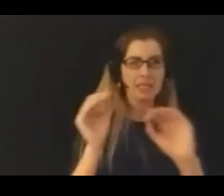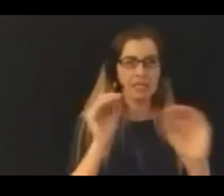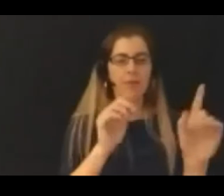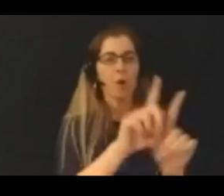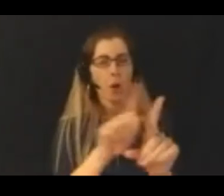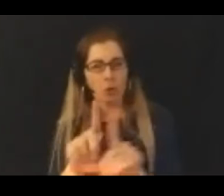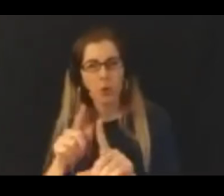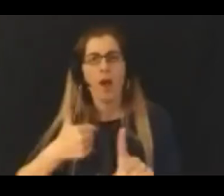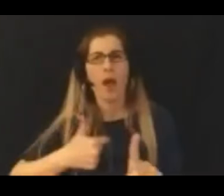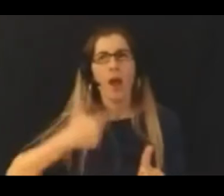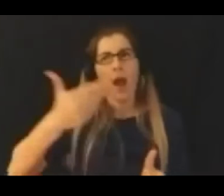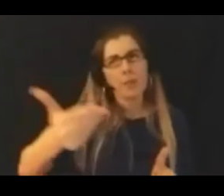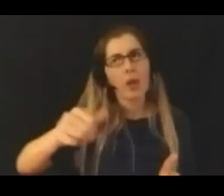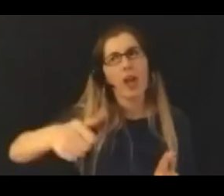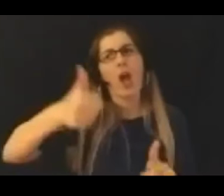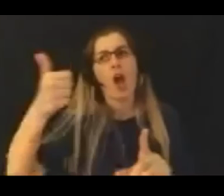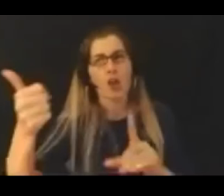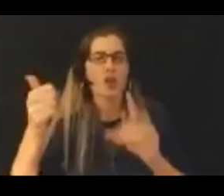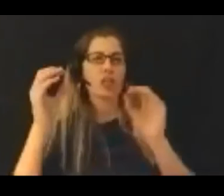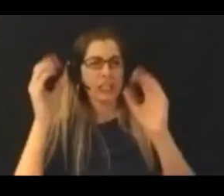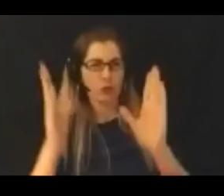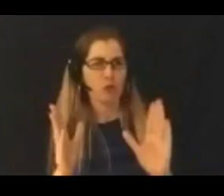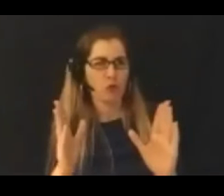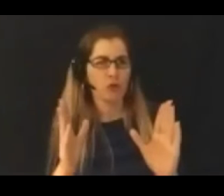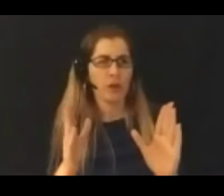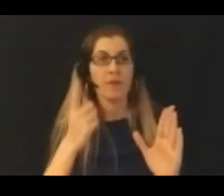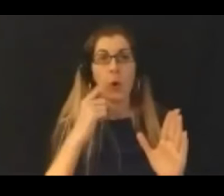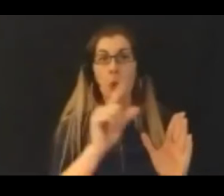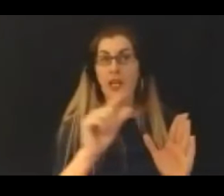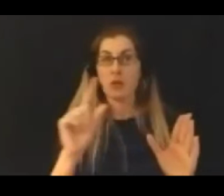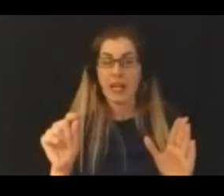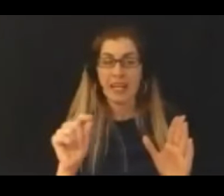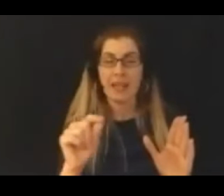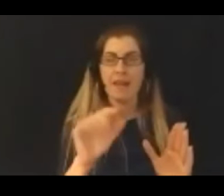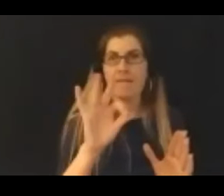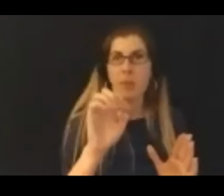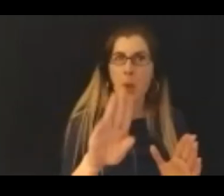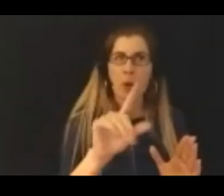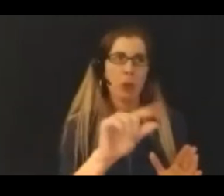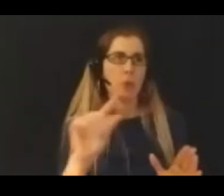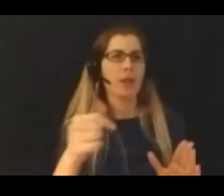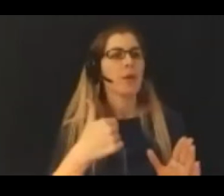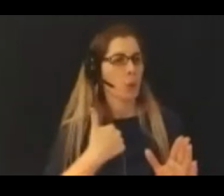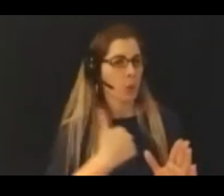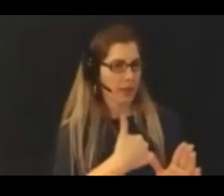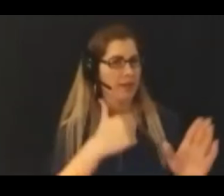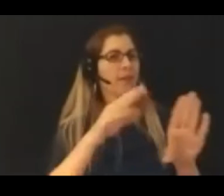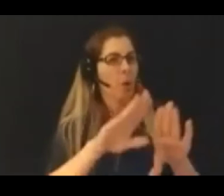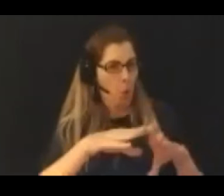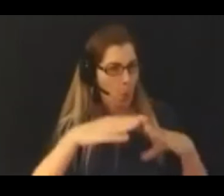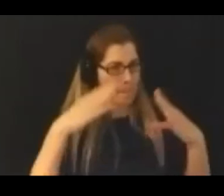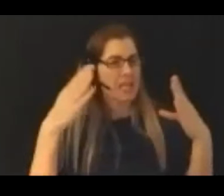other instructors. And in 2020, we opened the doors, in February 2020, we opened the doors of our